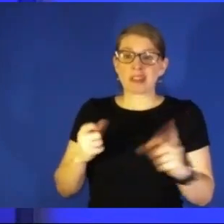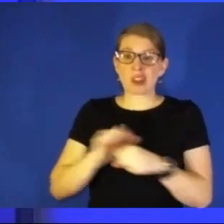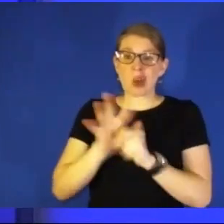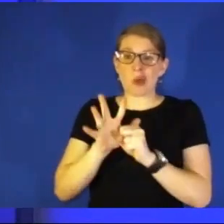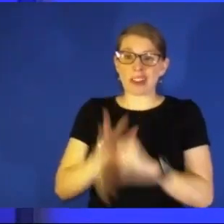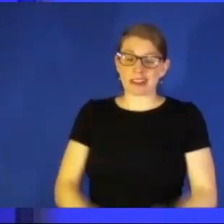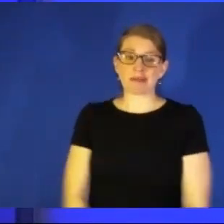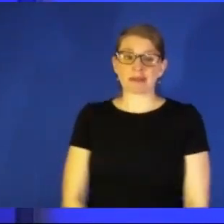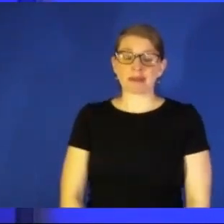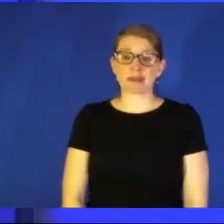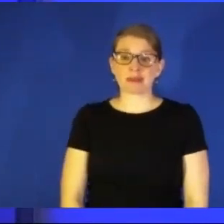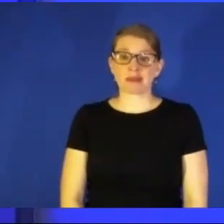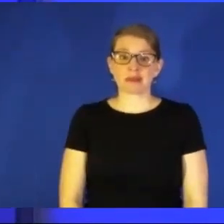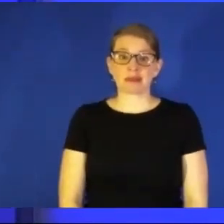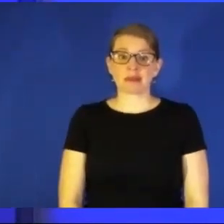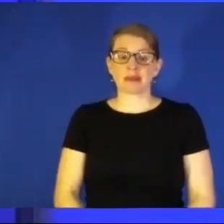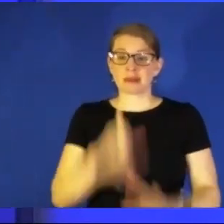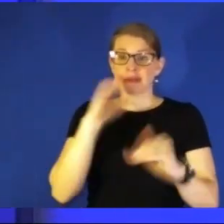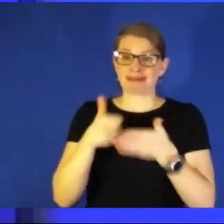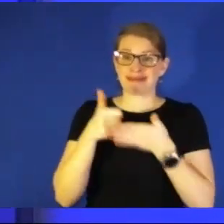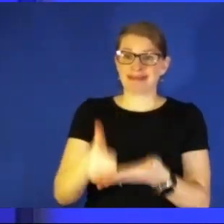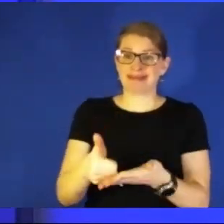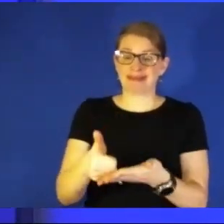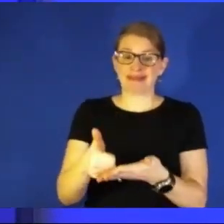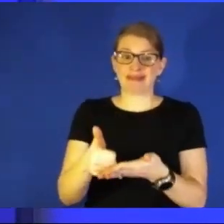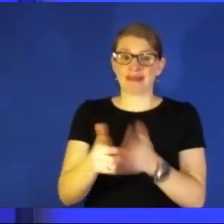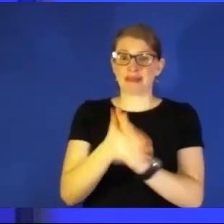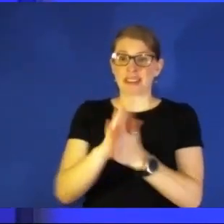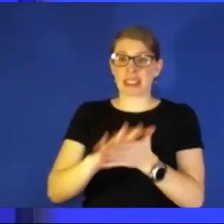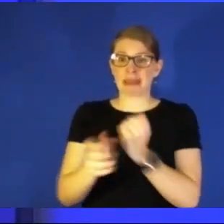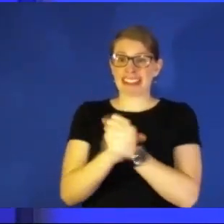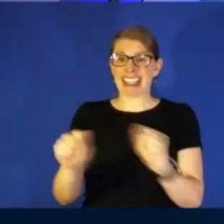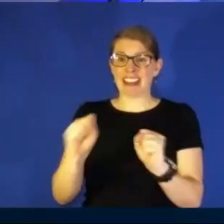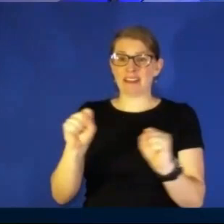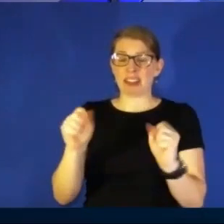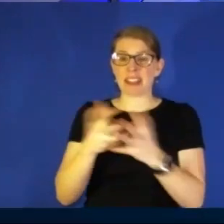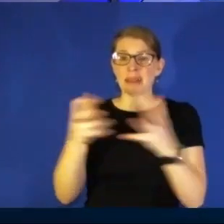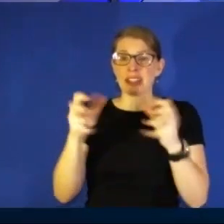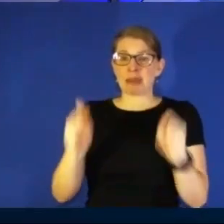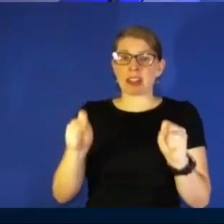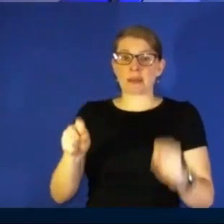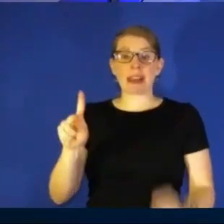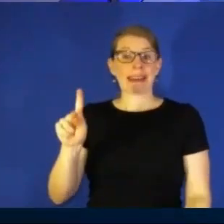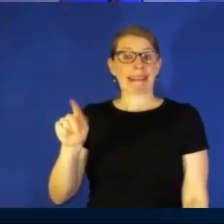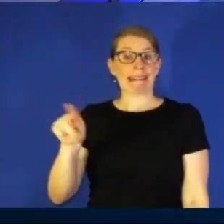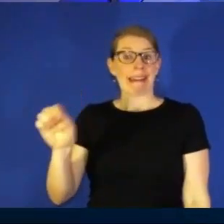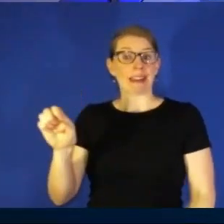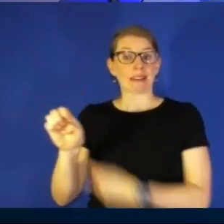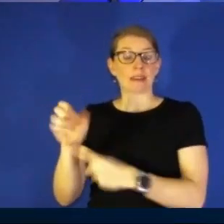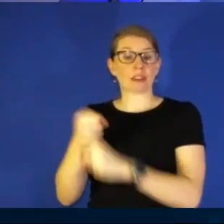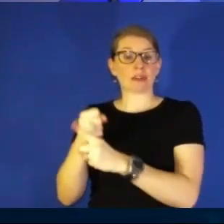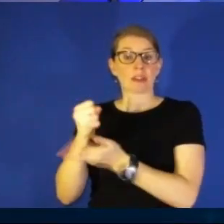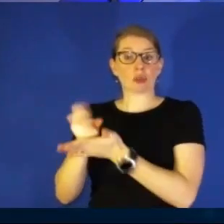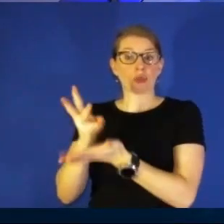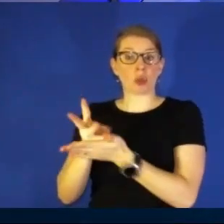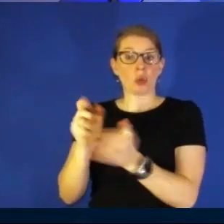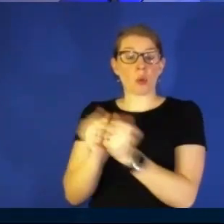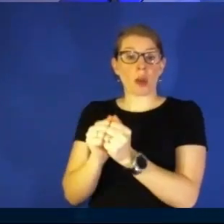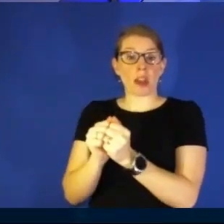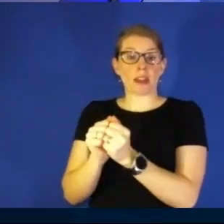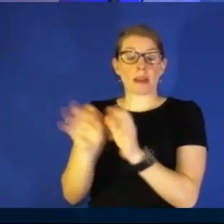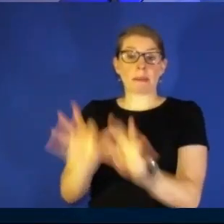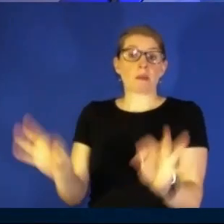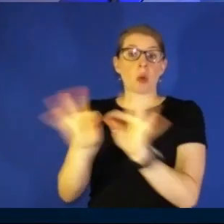are helping you and your family to be as safe as possible. And Kate, as a social worker with the incredibly important work you